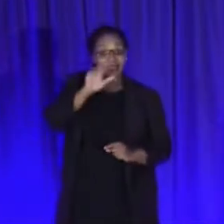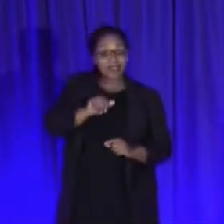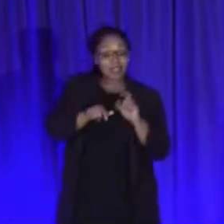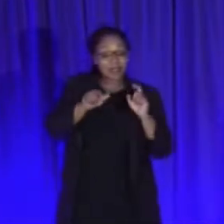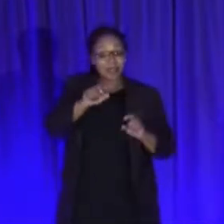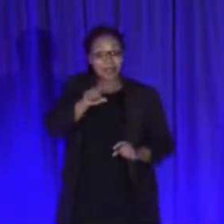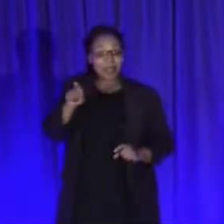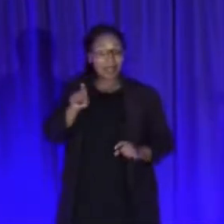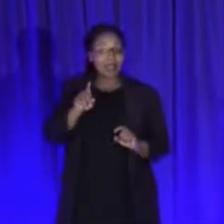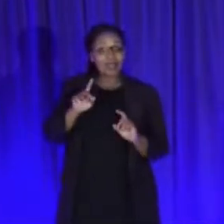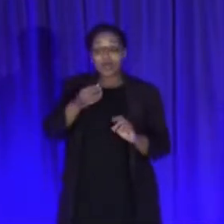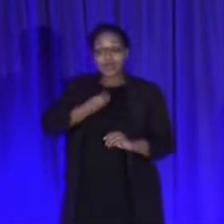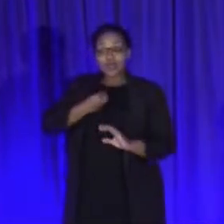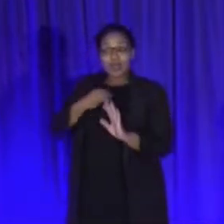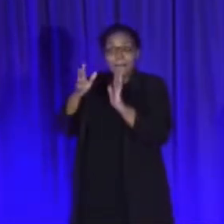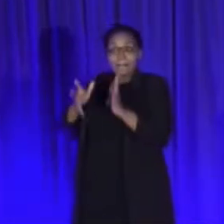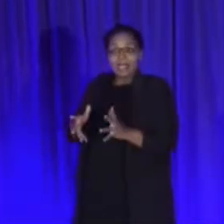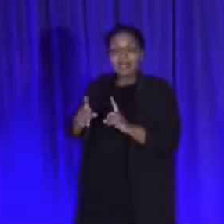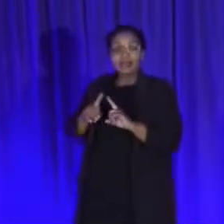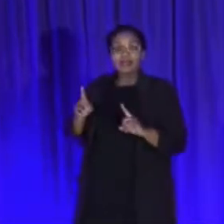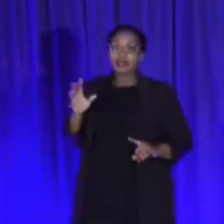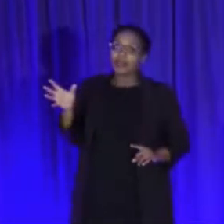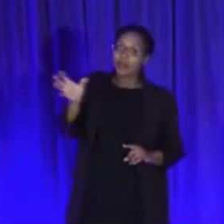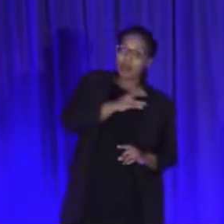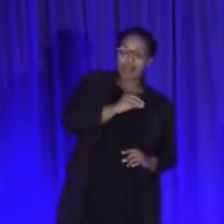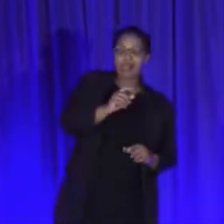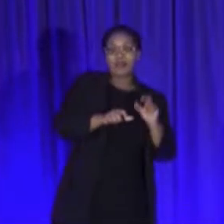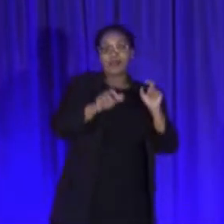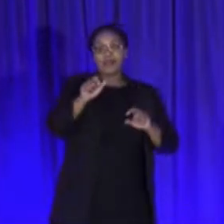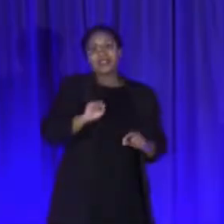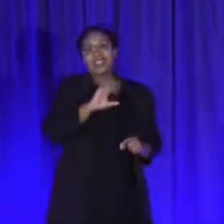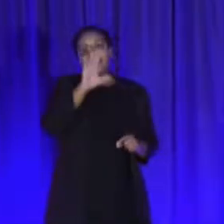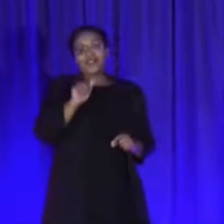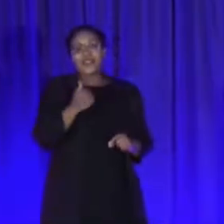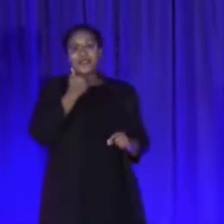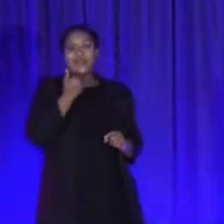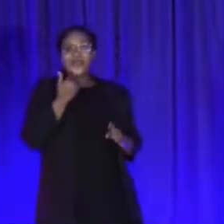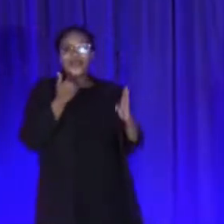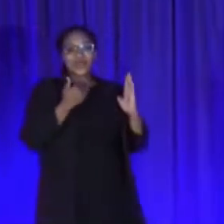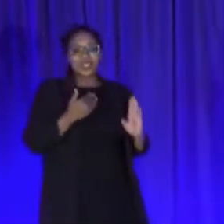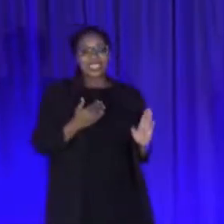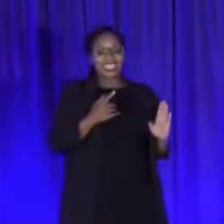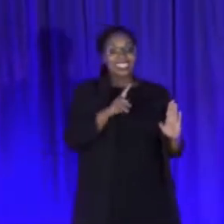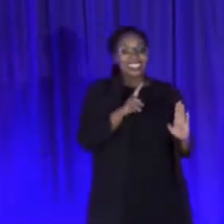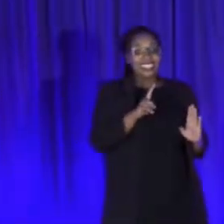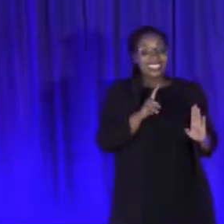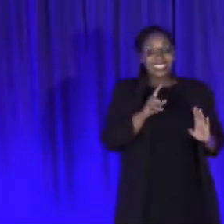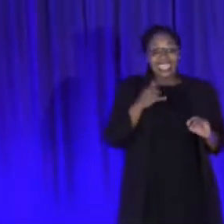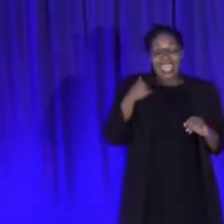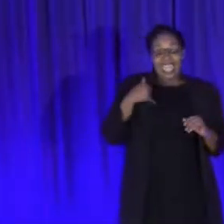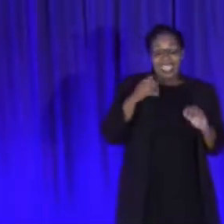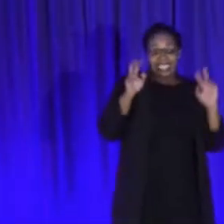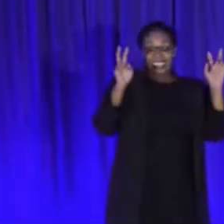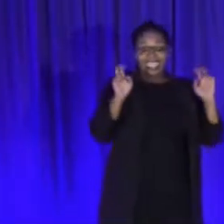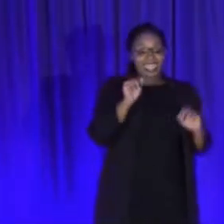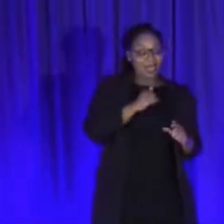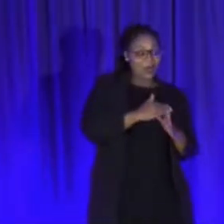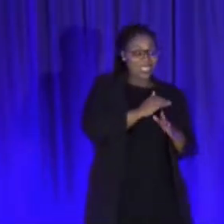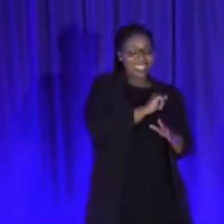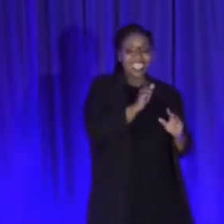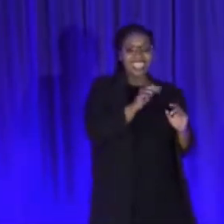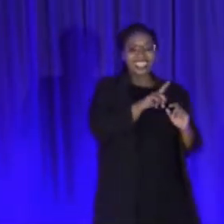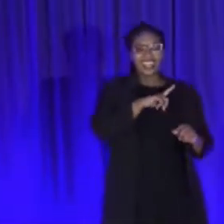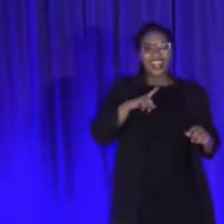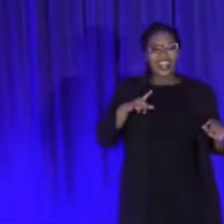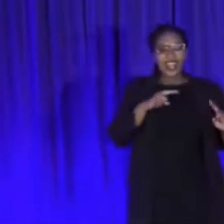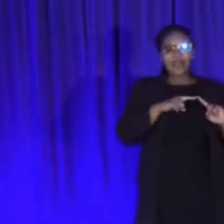Africans, to all citizens, South African citizens, is, ma'am, your title's a lot, but it's a lot, and I